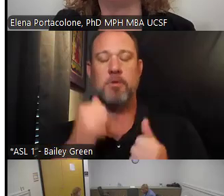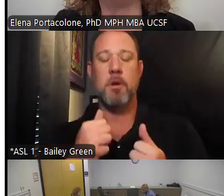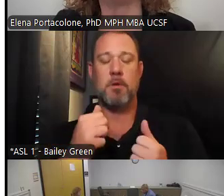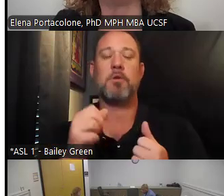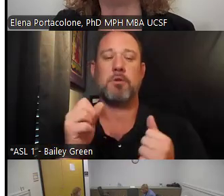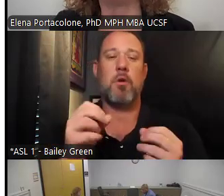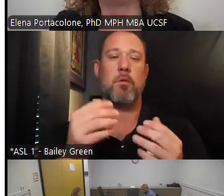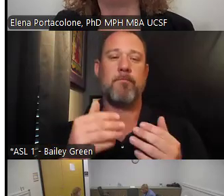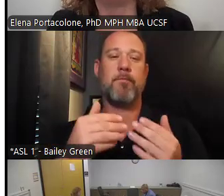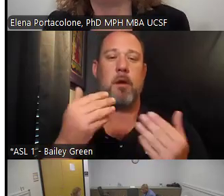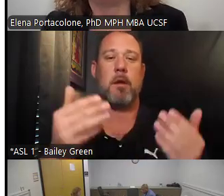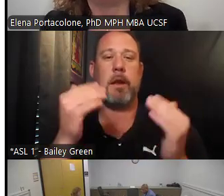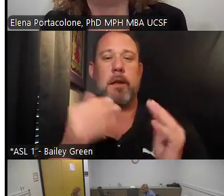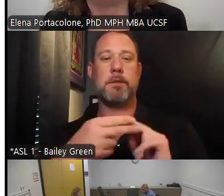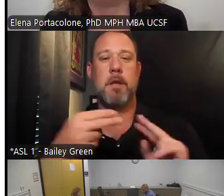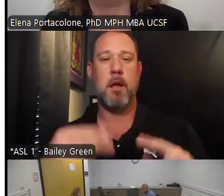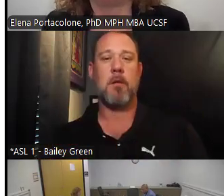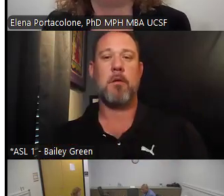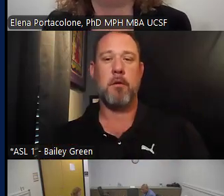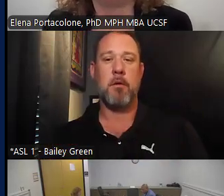Next slide.